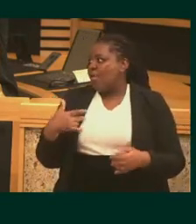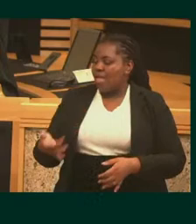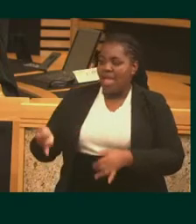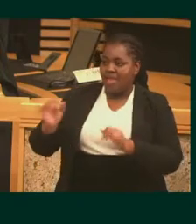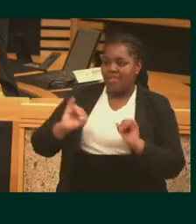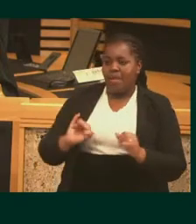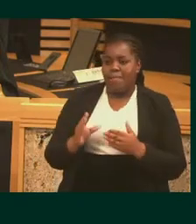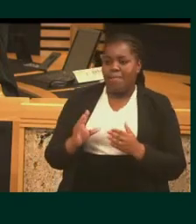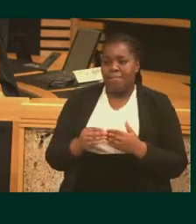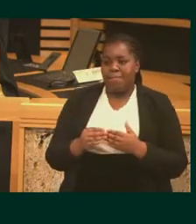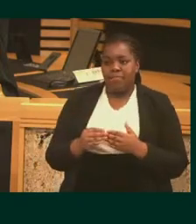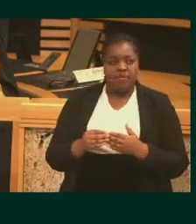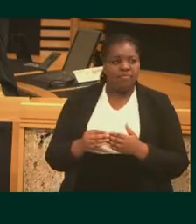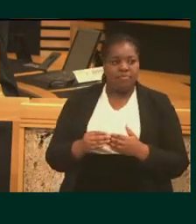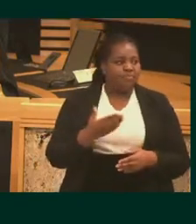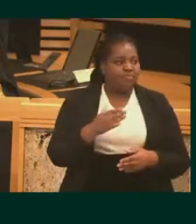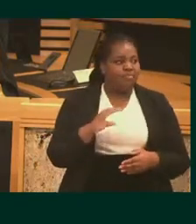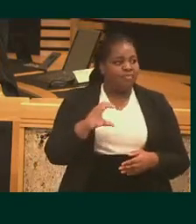statement honorable